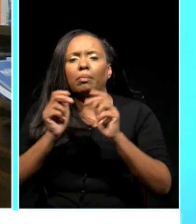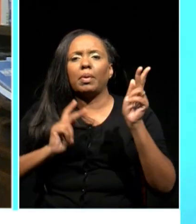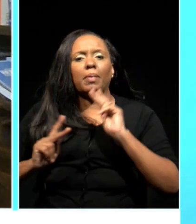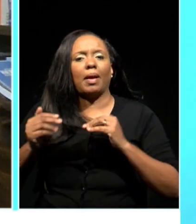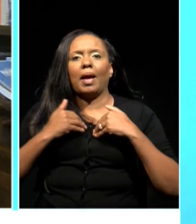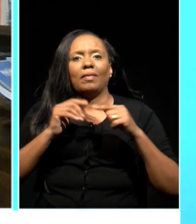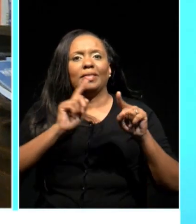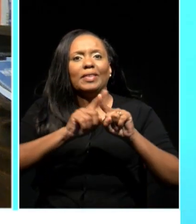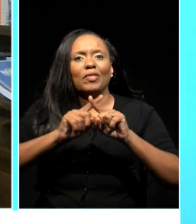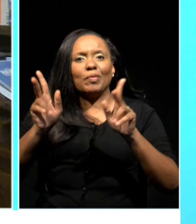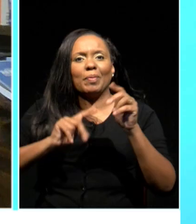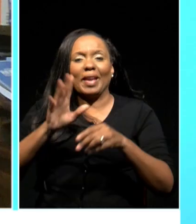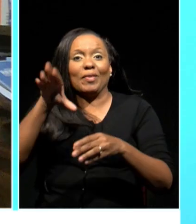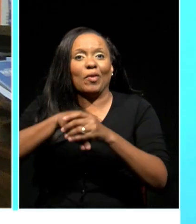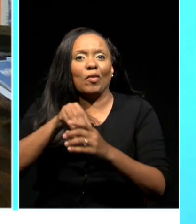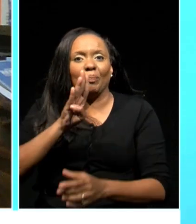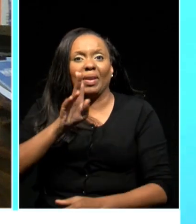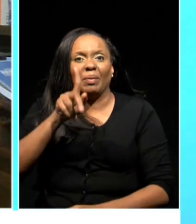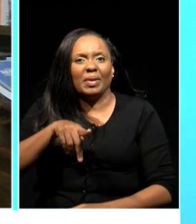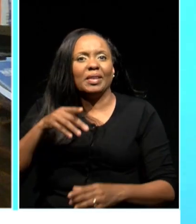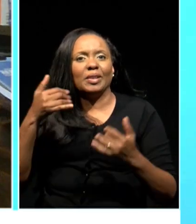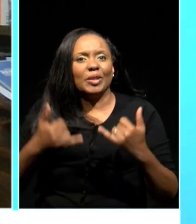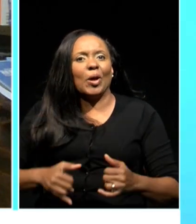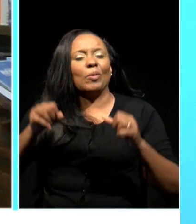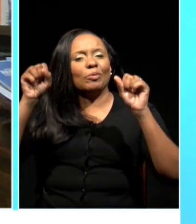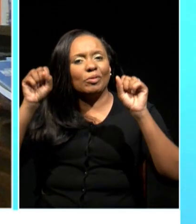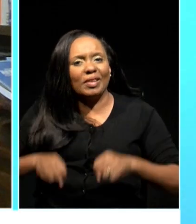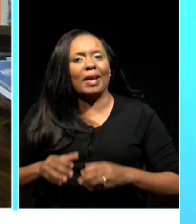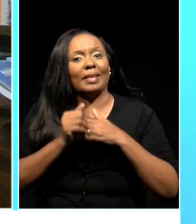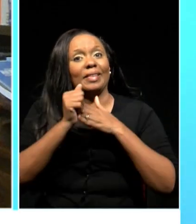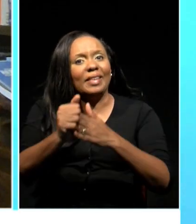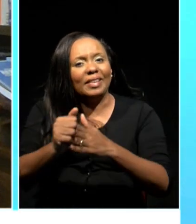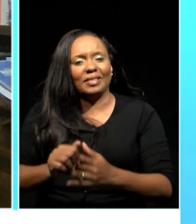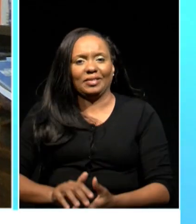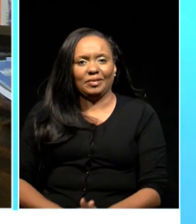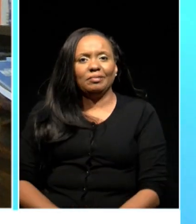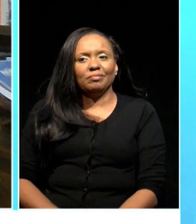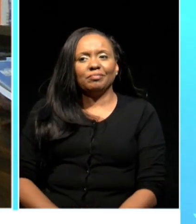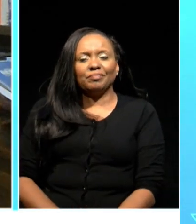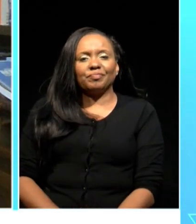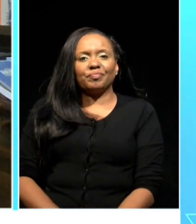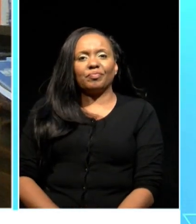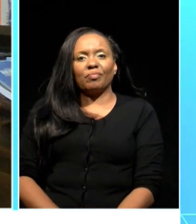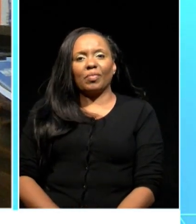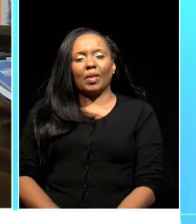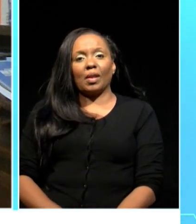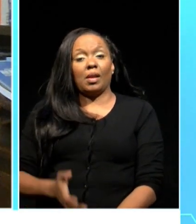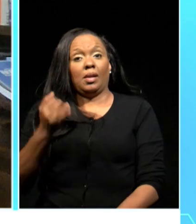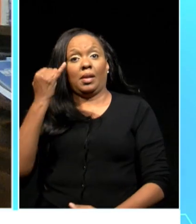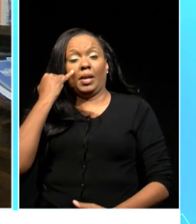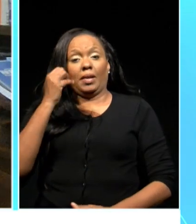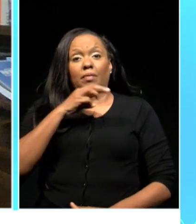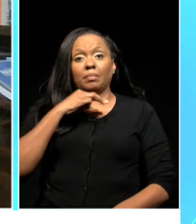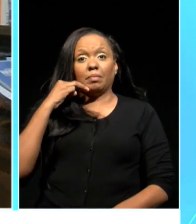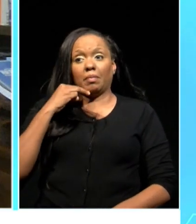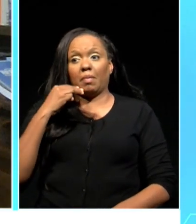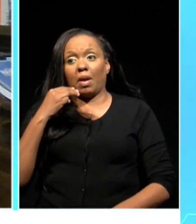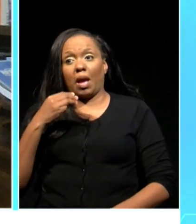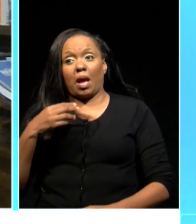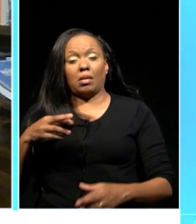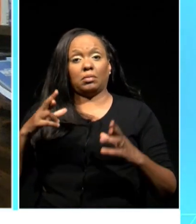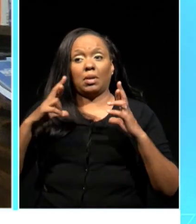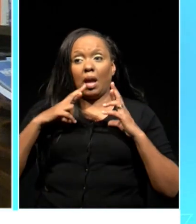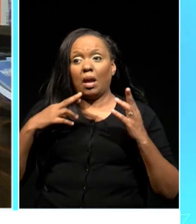Motley. And so therefore it is relatively safe in the if Mia Motley actually decides to in fact withdraw from